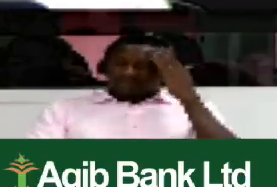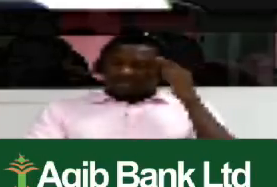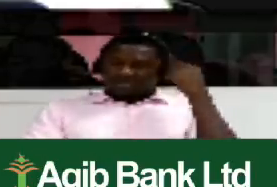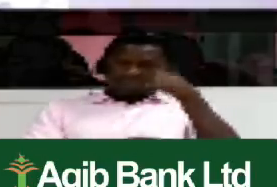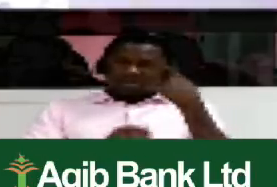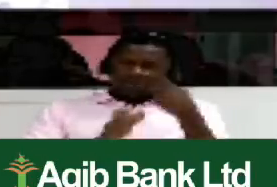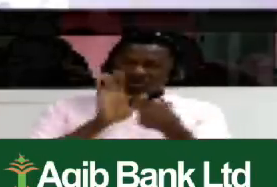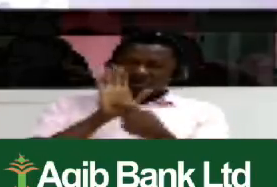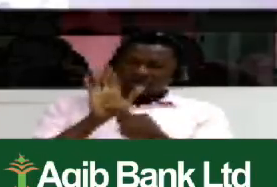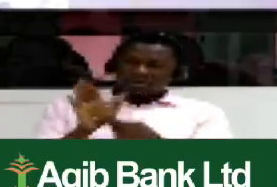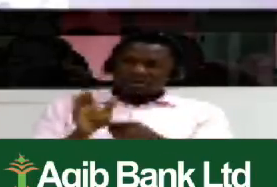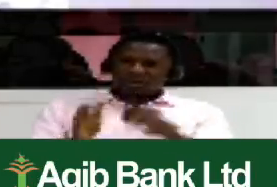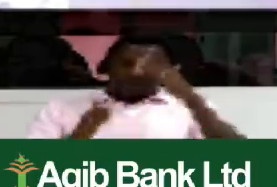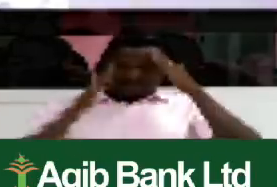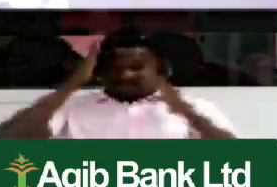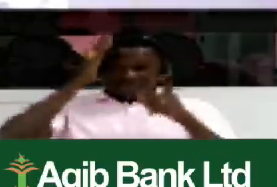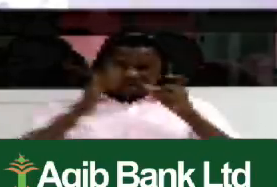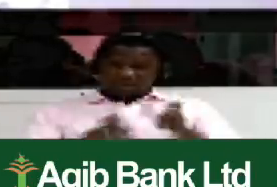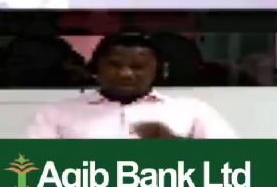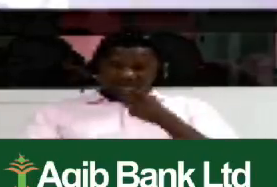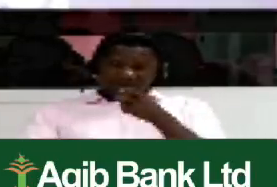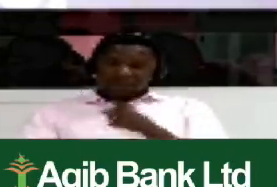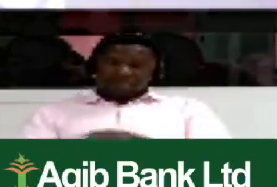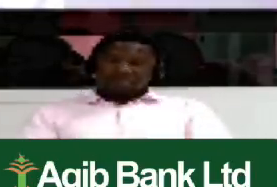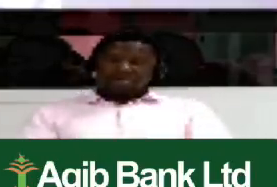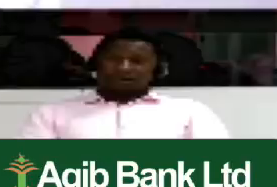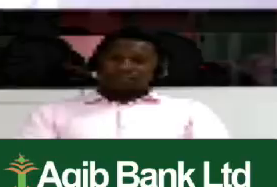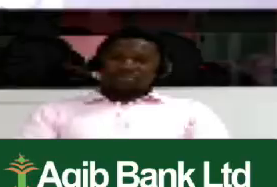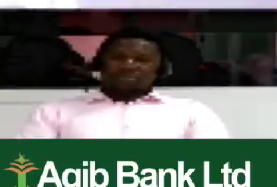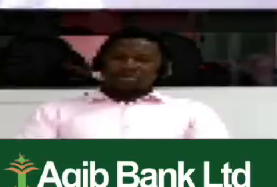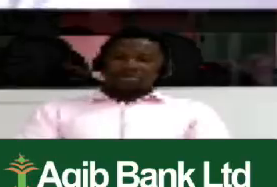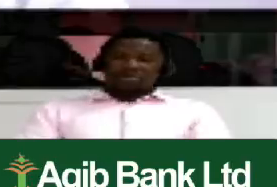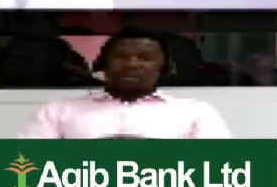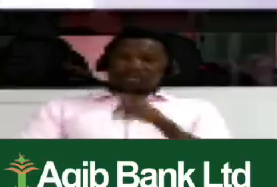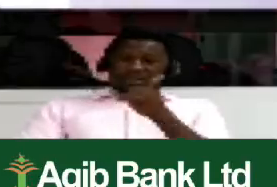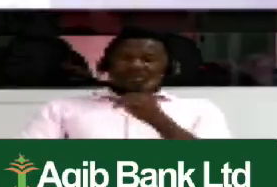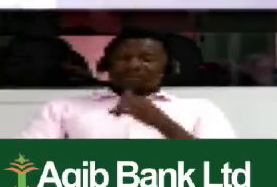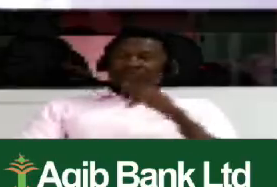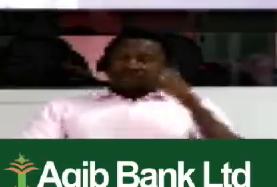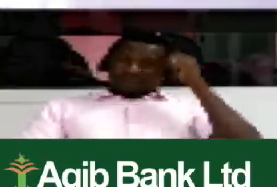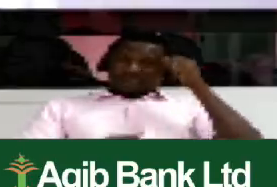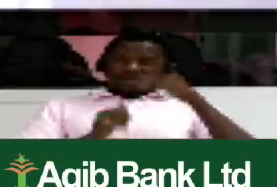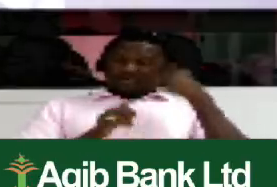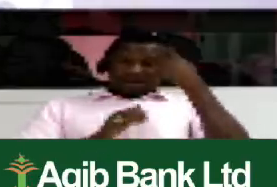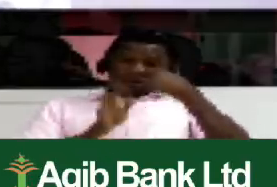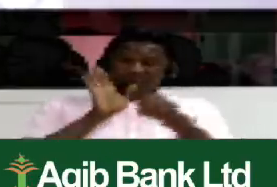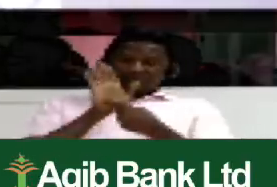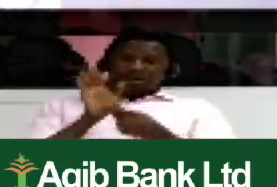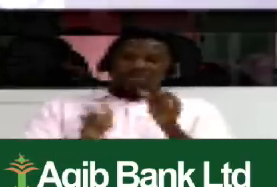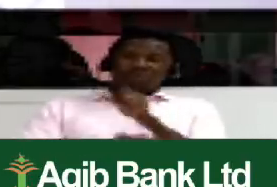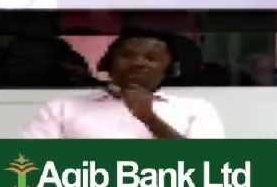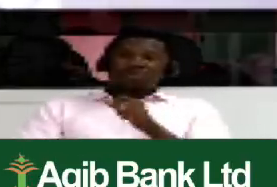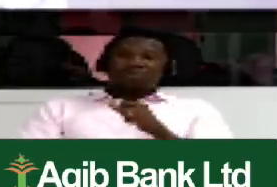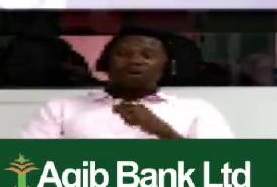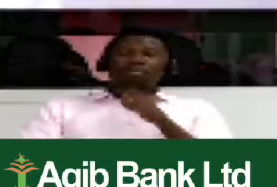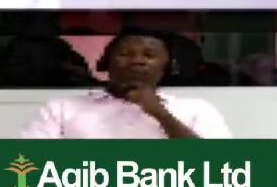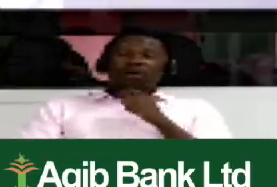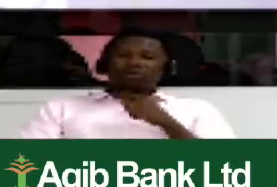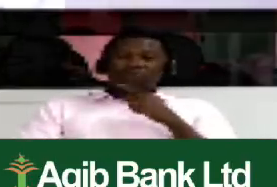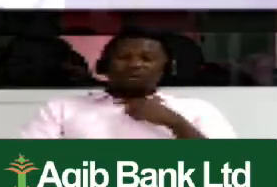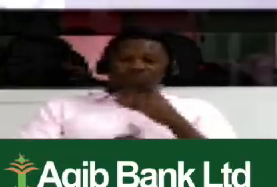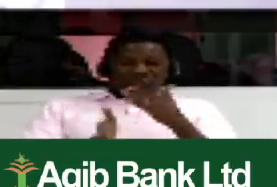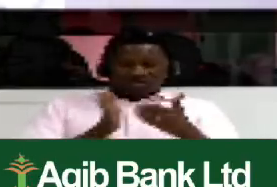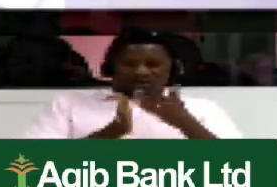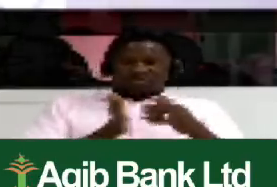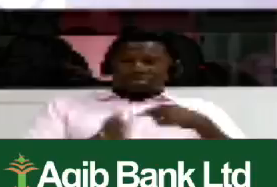Unum Barracks? Yes, I recognized another neighbor, which is just a stone throw from my